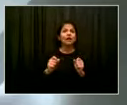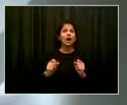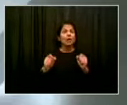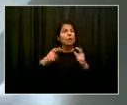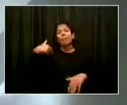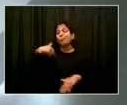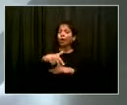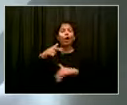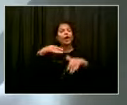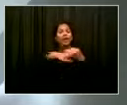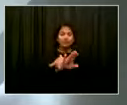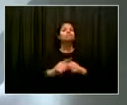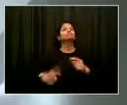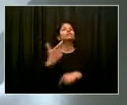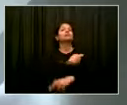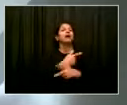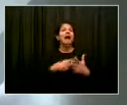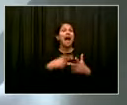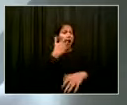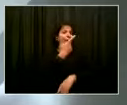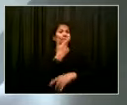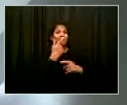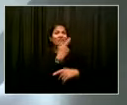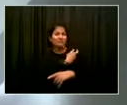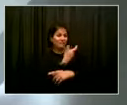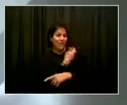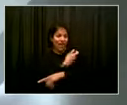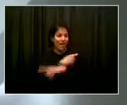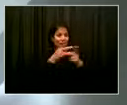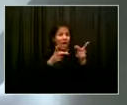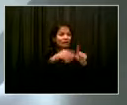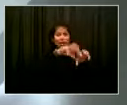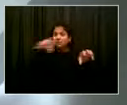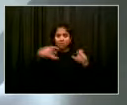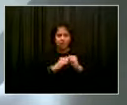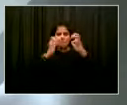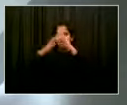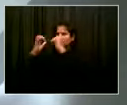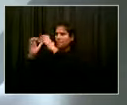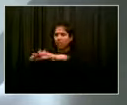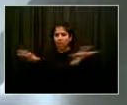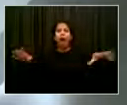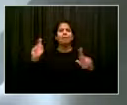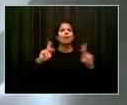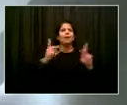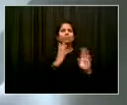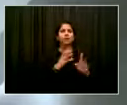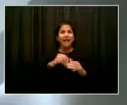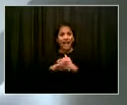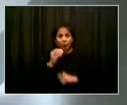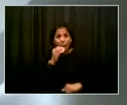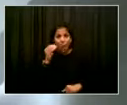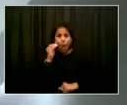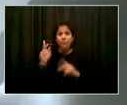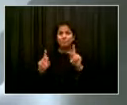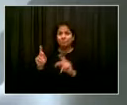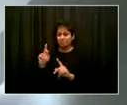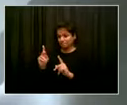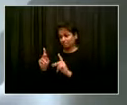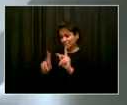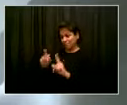get your vaccination at home, whether you're homebound or not, is super important. We know that in terms of just convenience for some